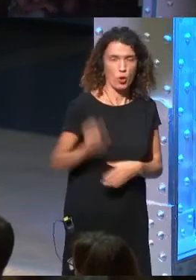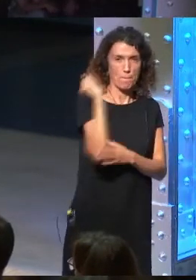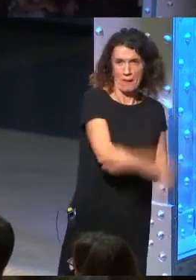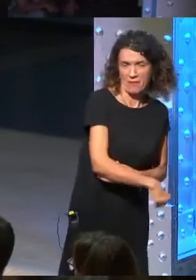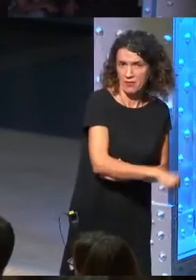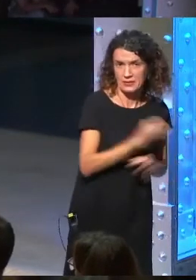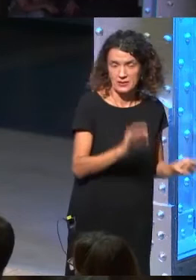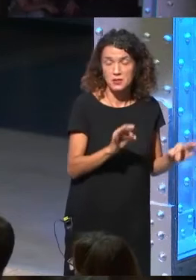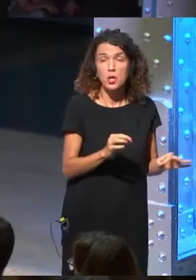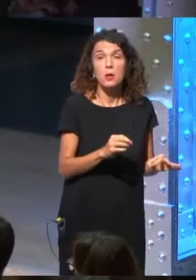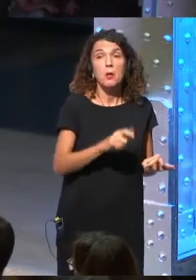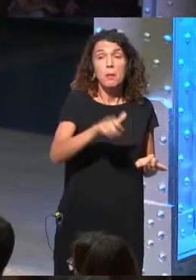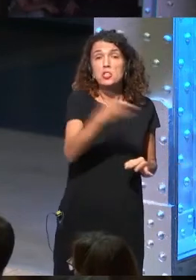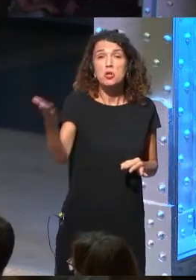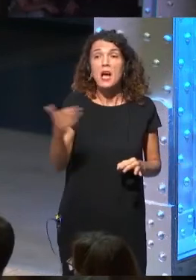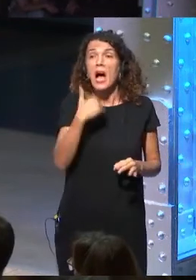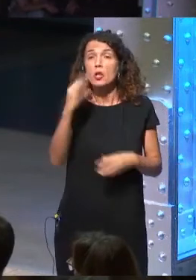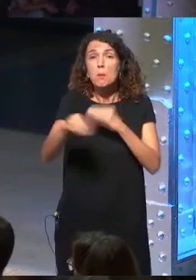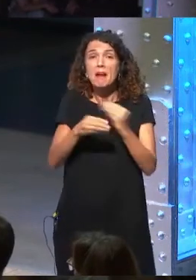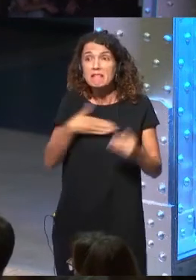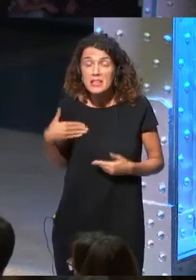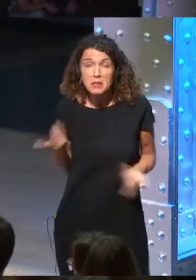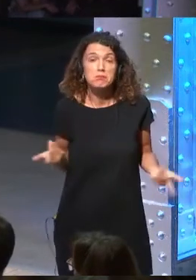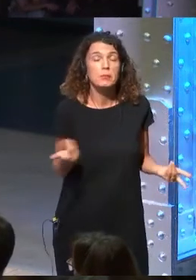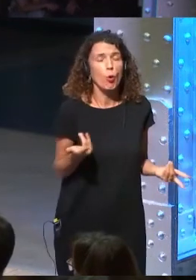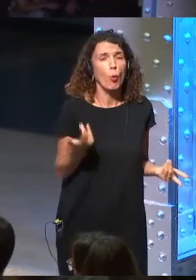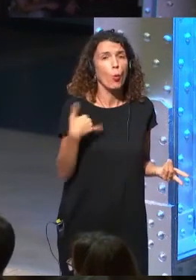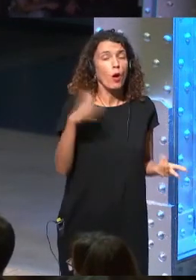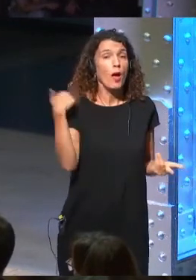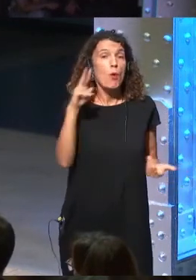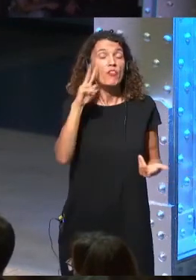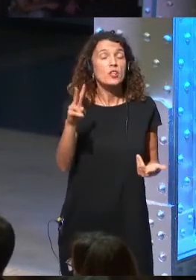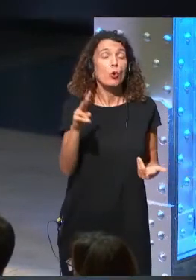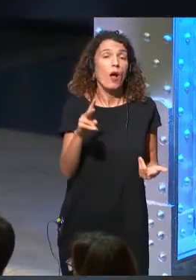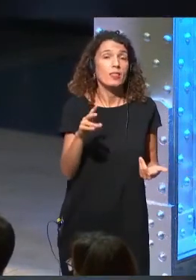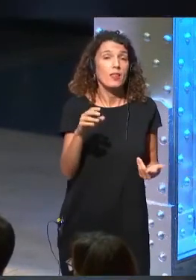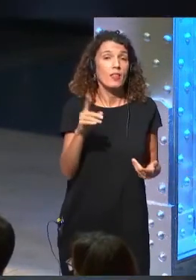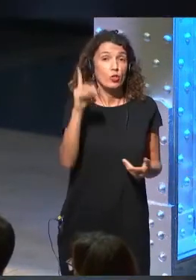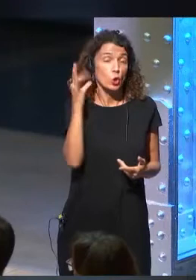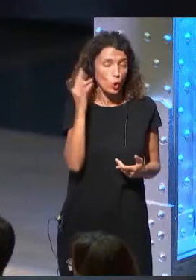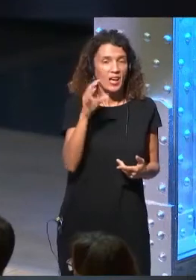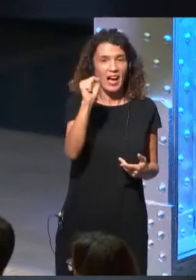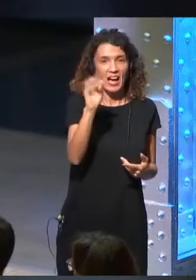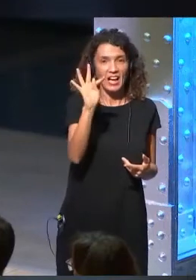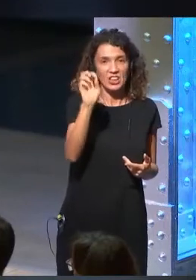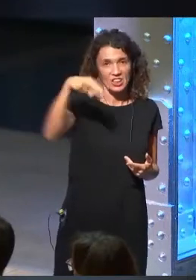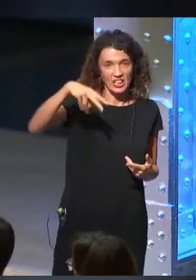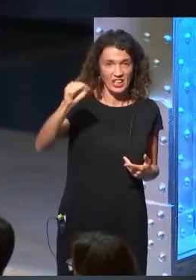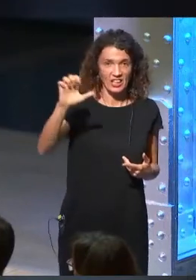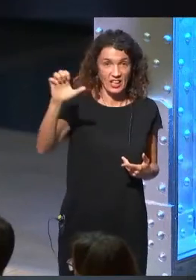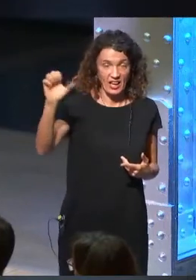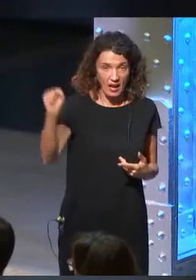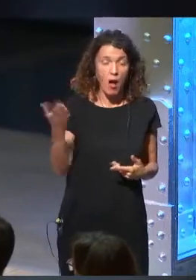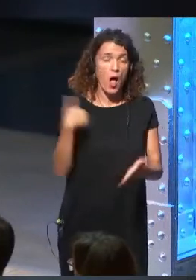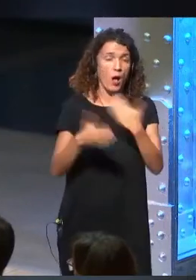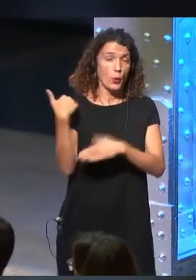goes with, I show very briefly the goddess Athena. And I remember going to Athens with my mother, the first